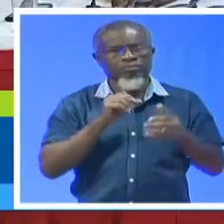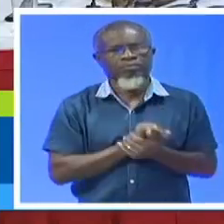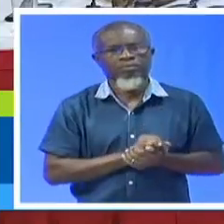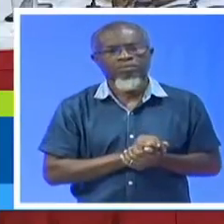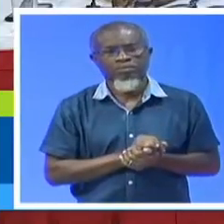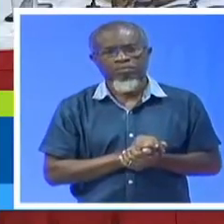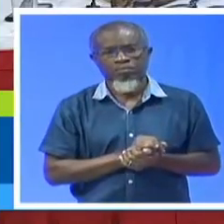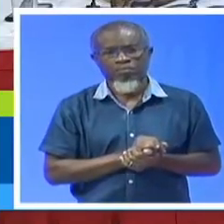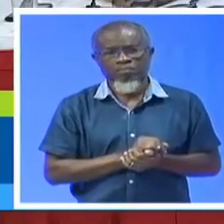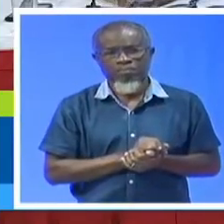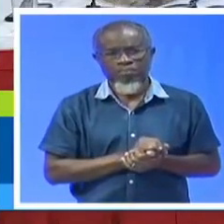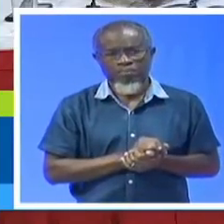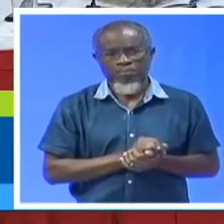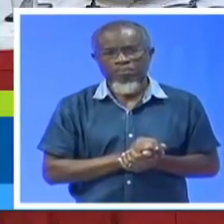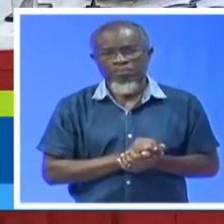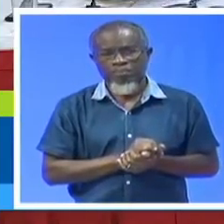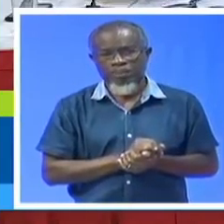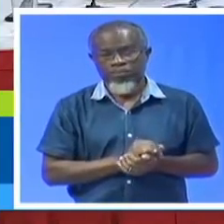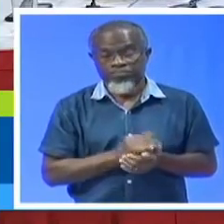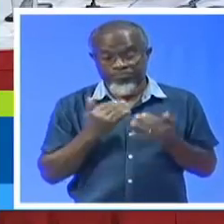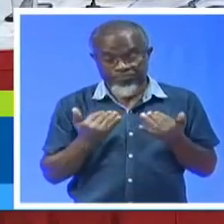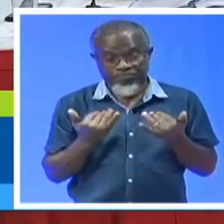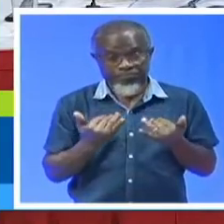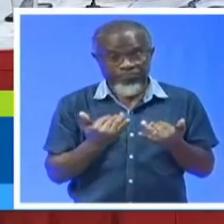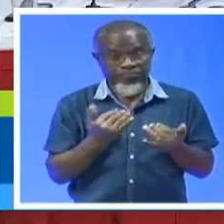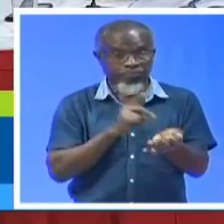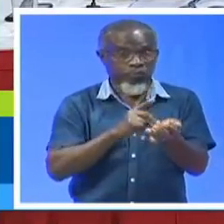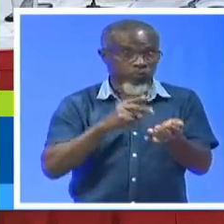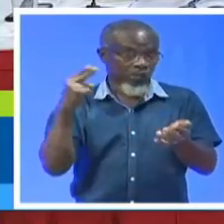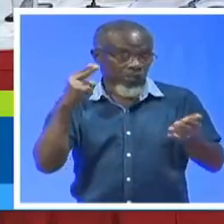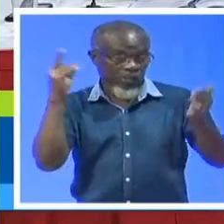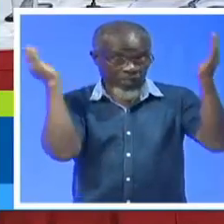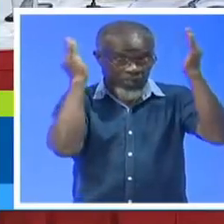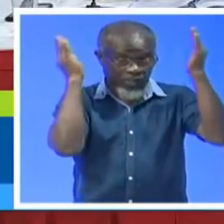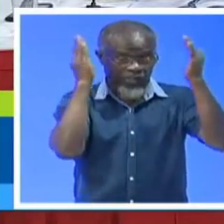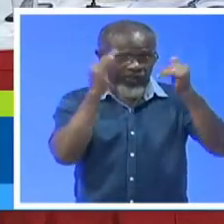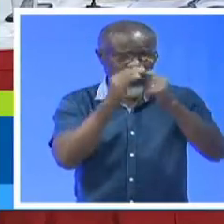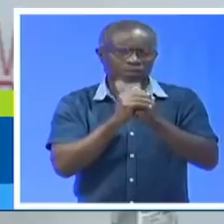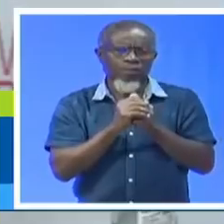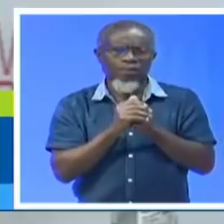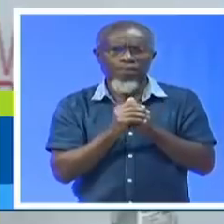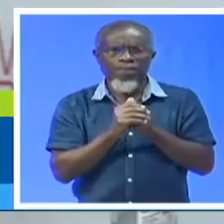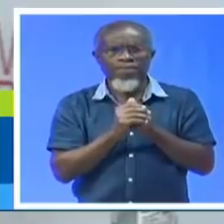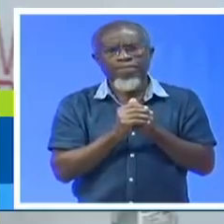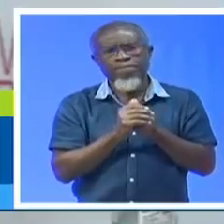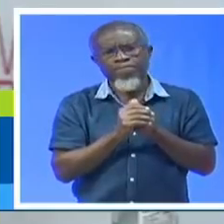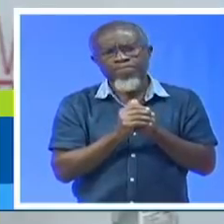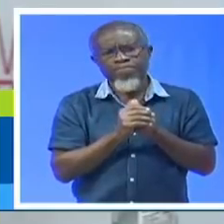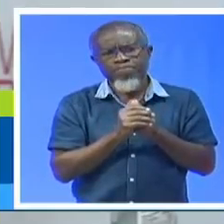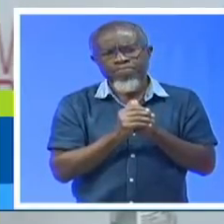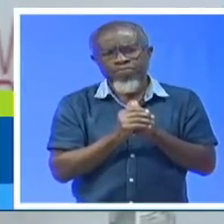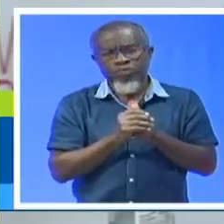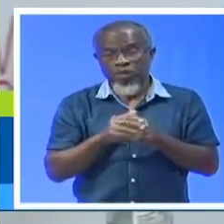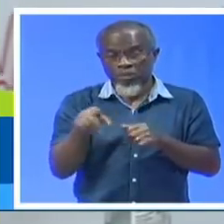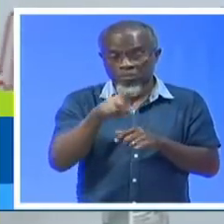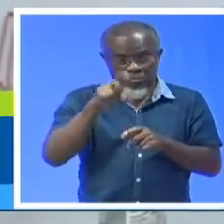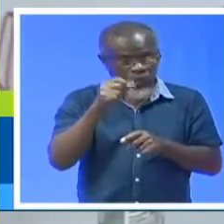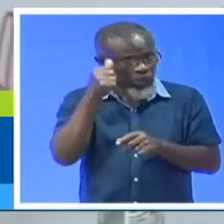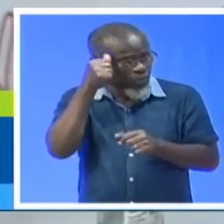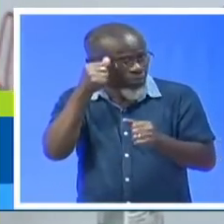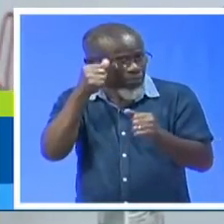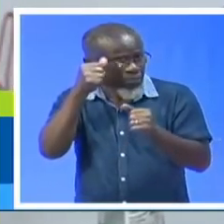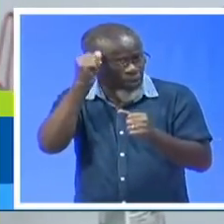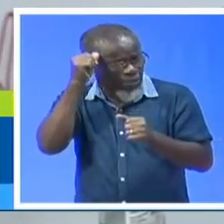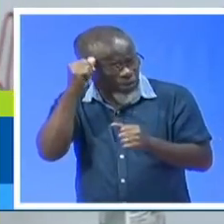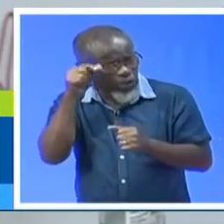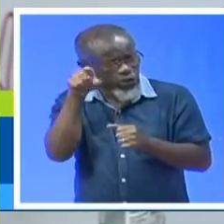Hines. Okay, and thank you, Mr. Lindo. For the first question, it's an opportunity to remind the population of what we have been